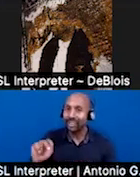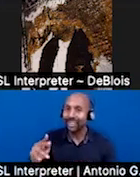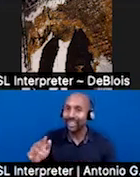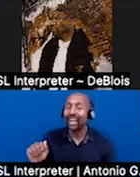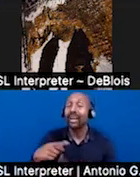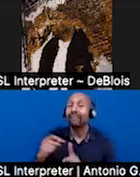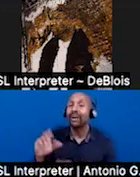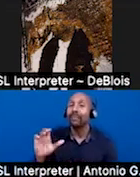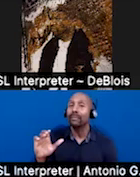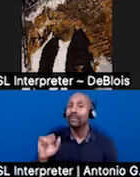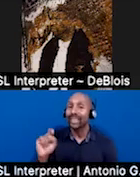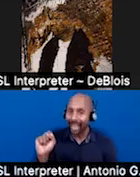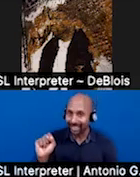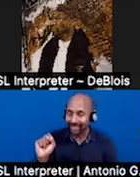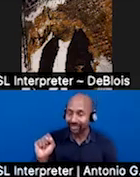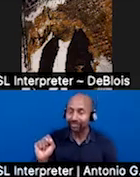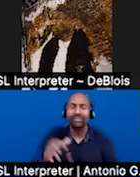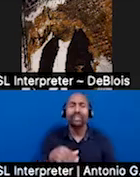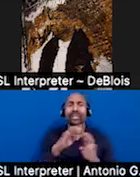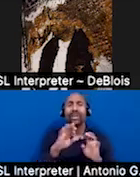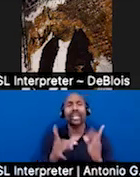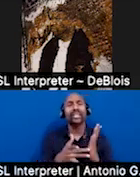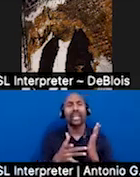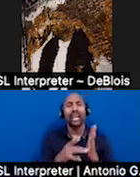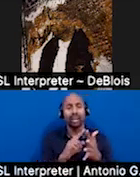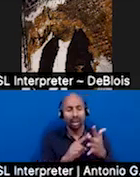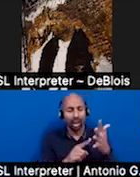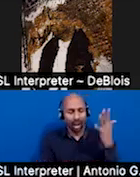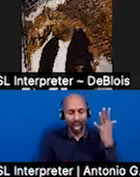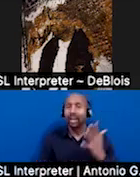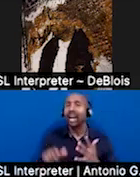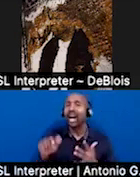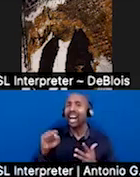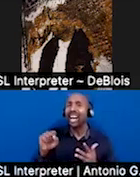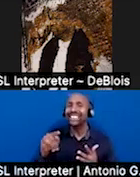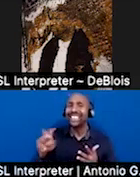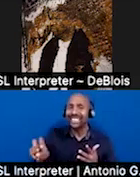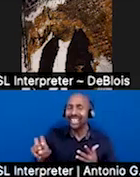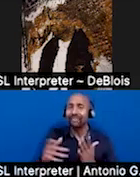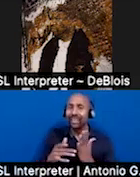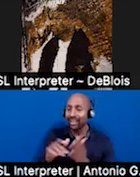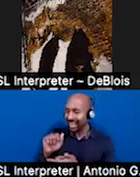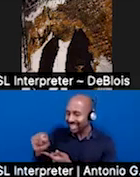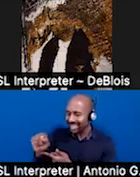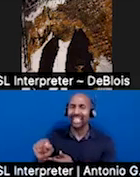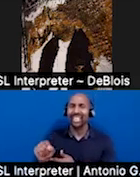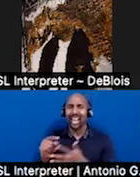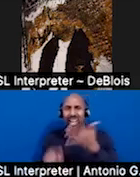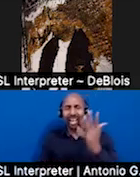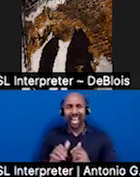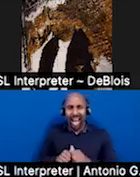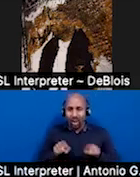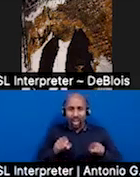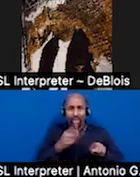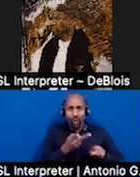How are special education technologies and assistive technologies different from accessible technologies?